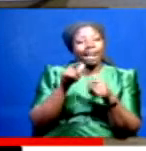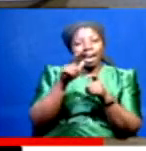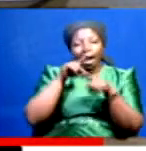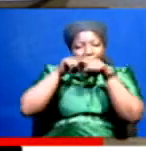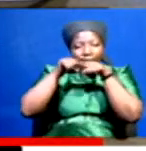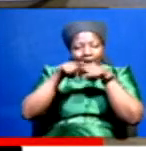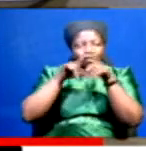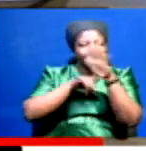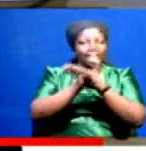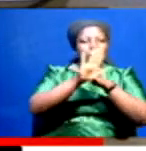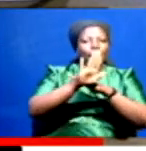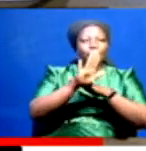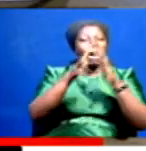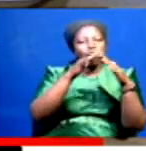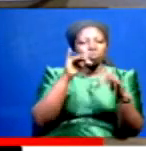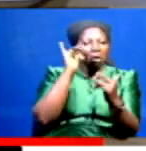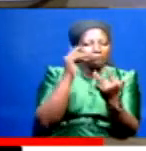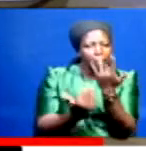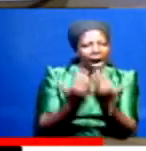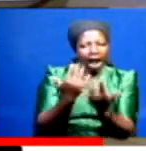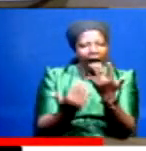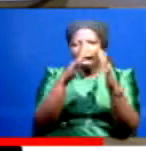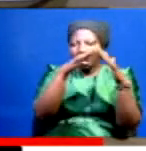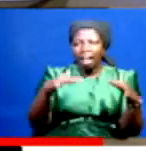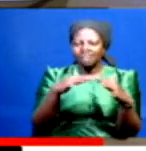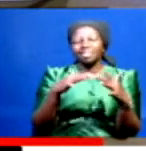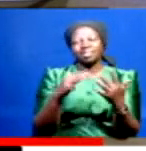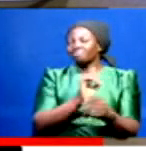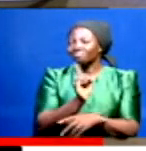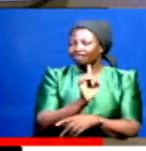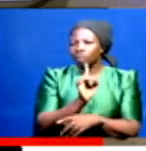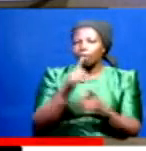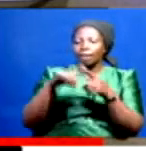to see the beauty and the amount of money you spend building the house. People should open their